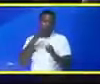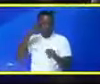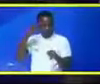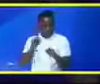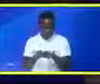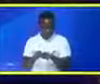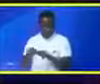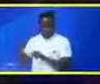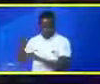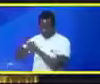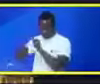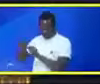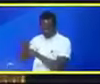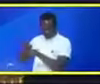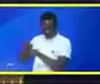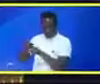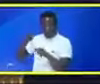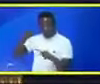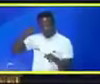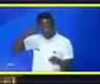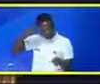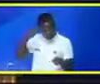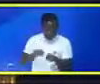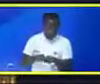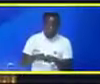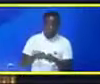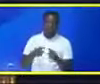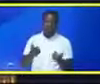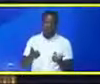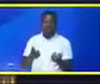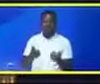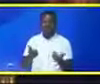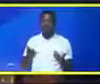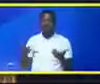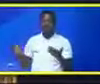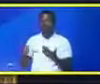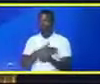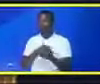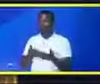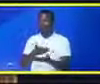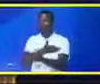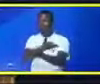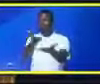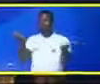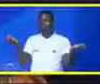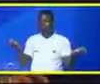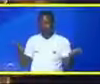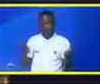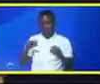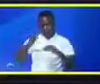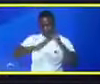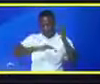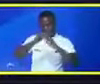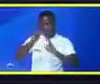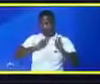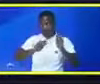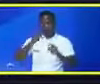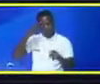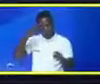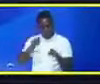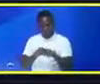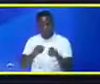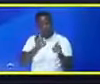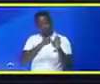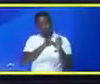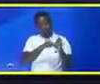science agrees with. This is a fact that even, you know, architecture. They build doors to